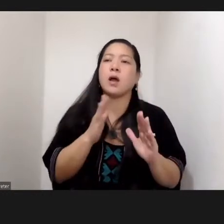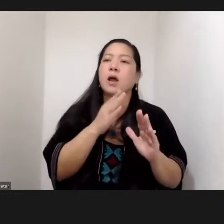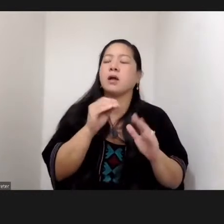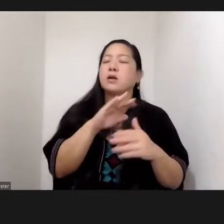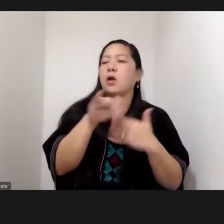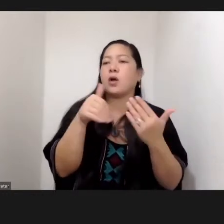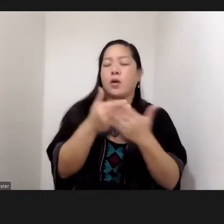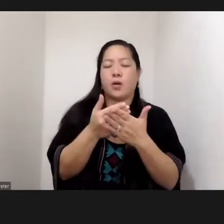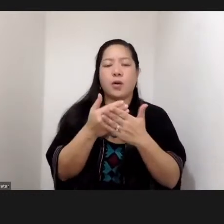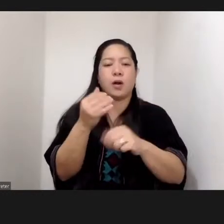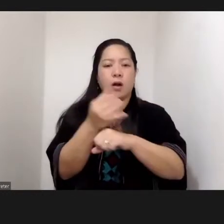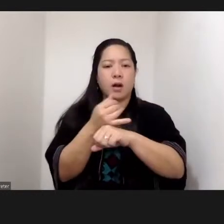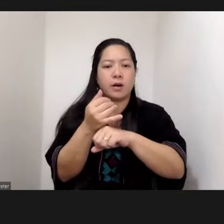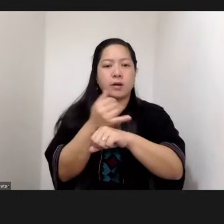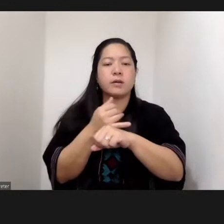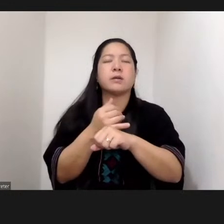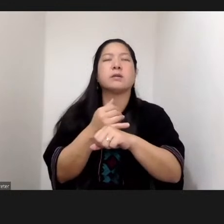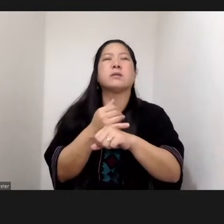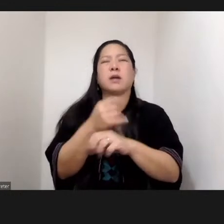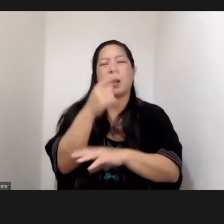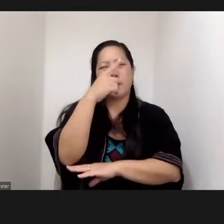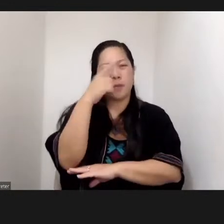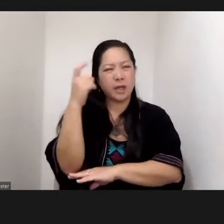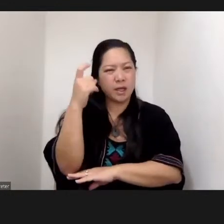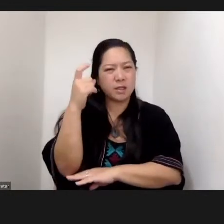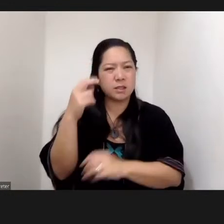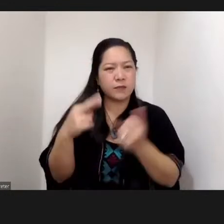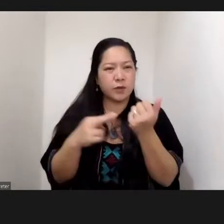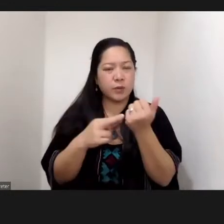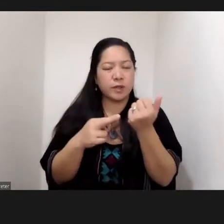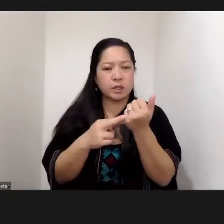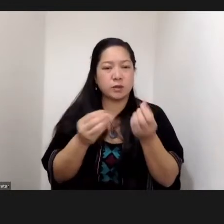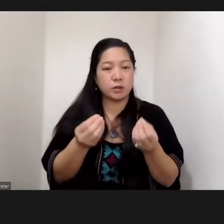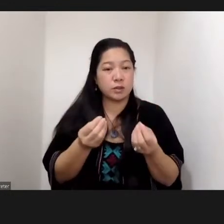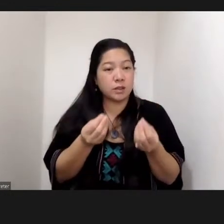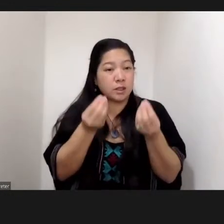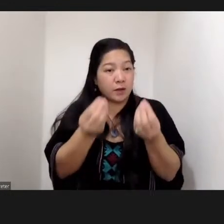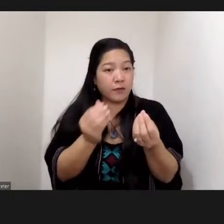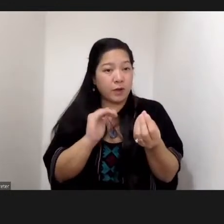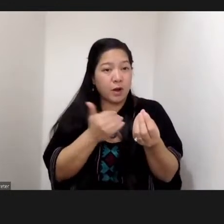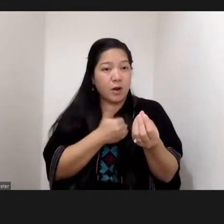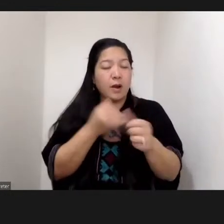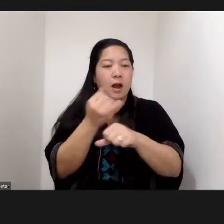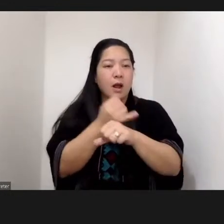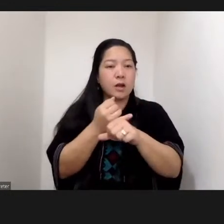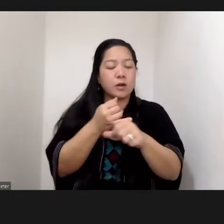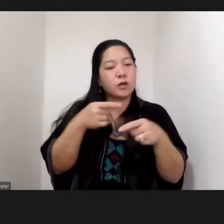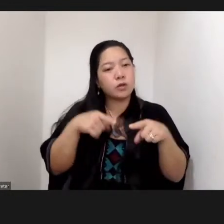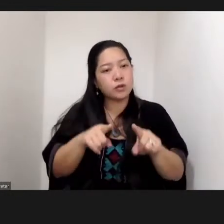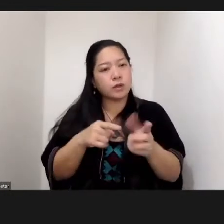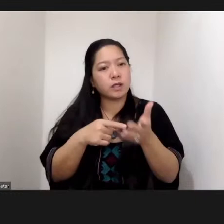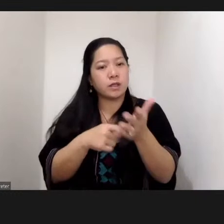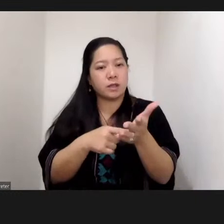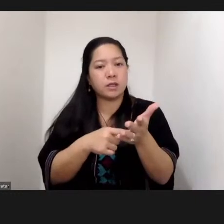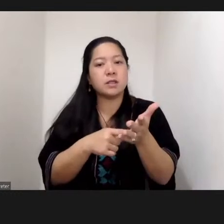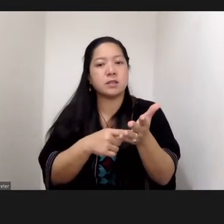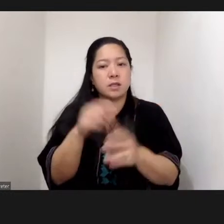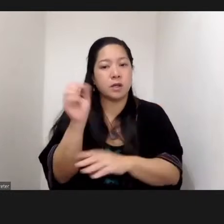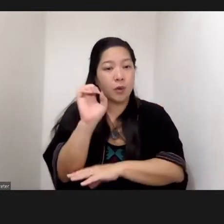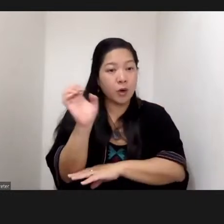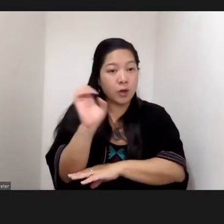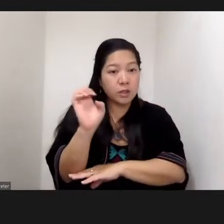island. Because of the resources granted to our island during this state of emergency and through